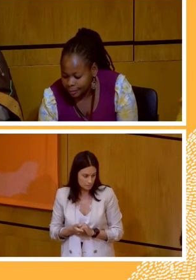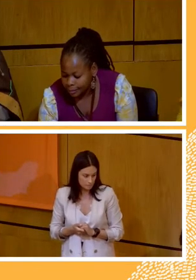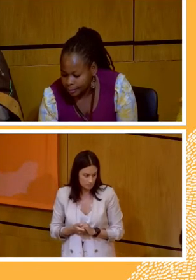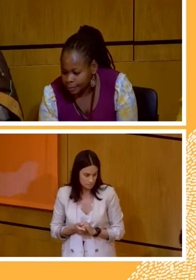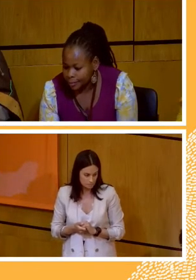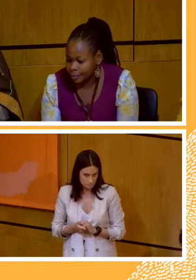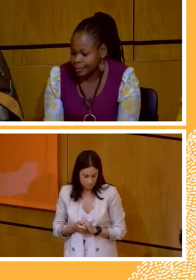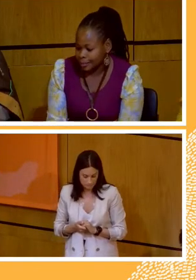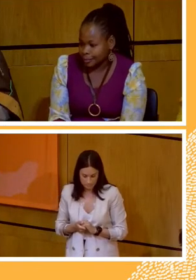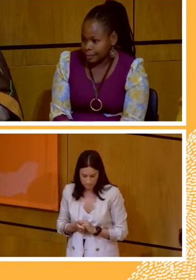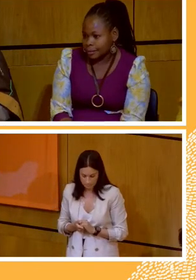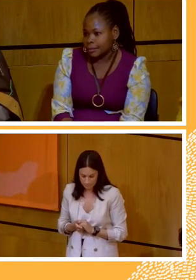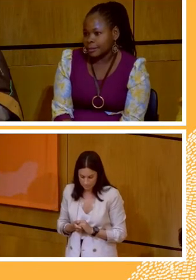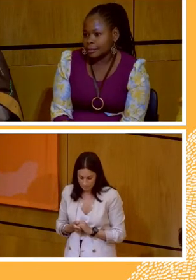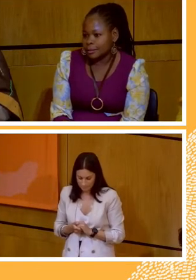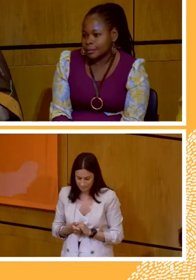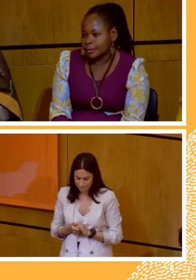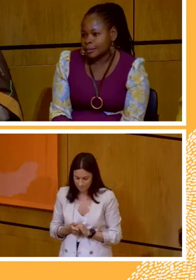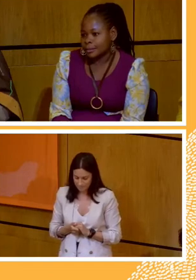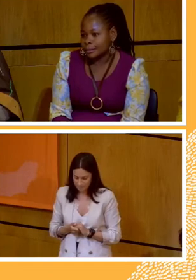your